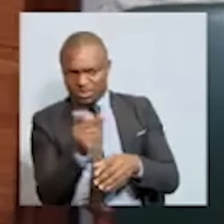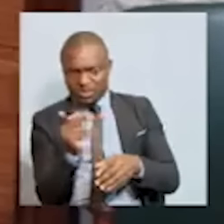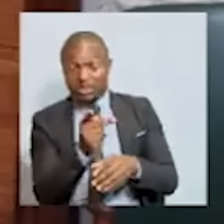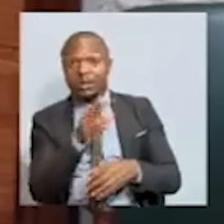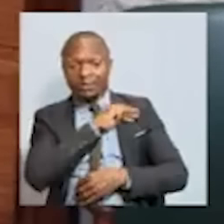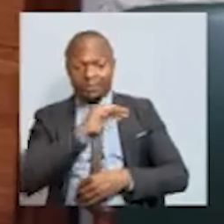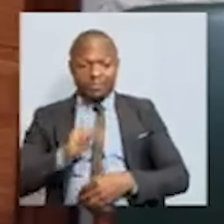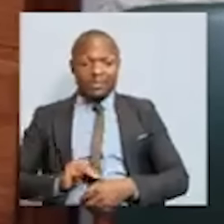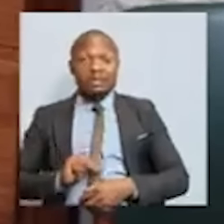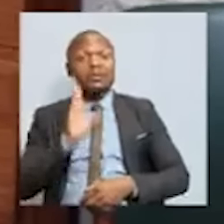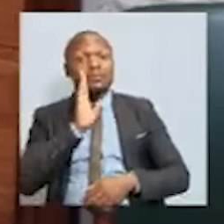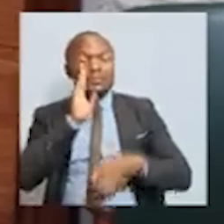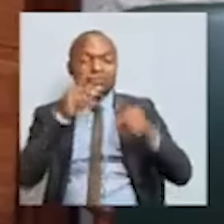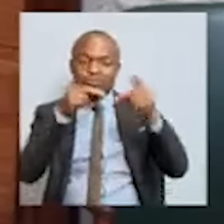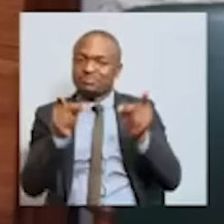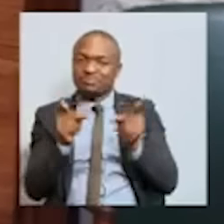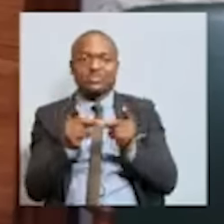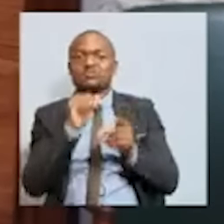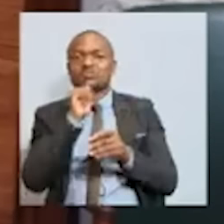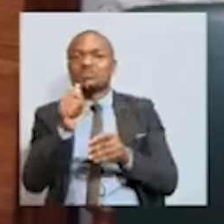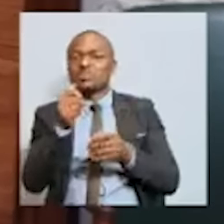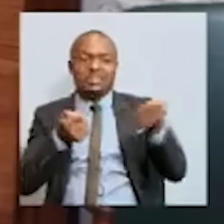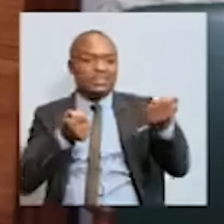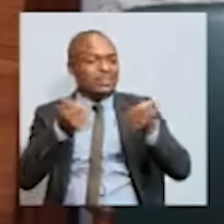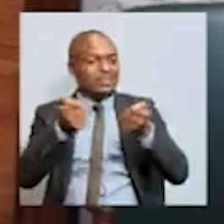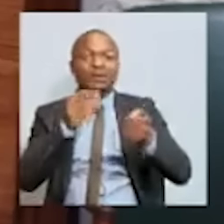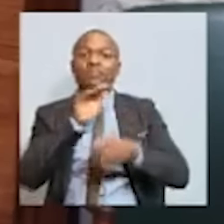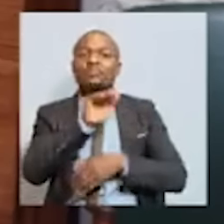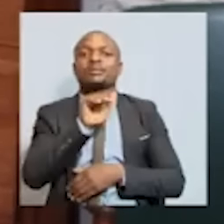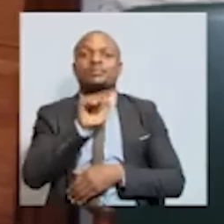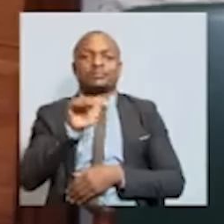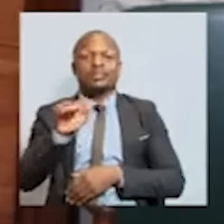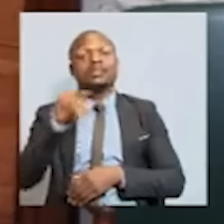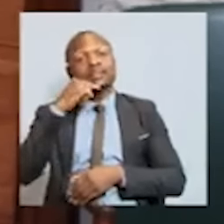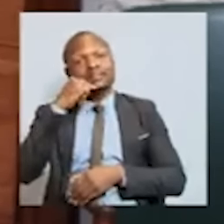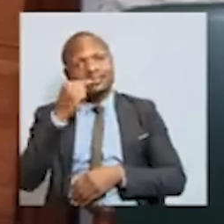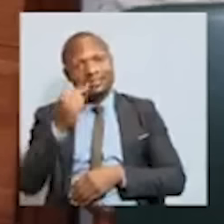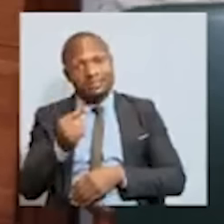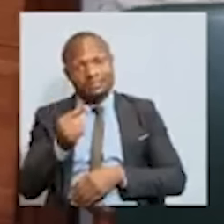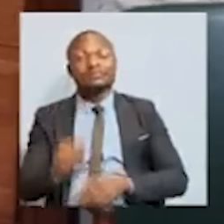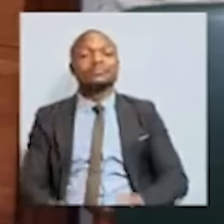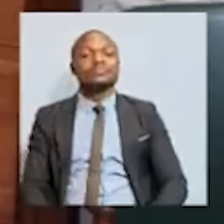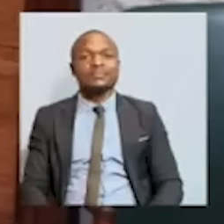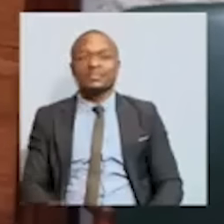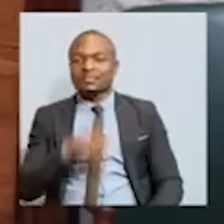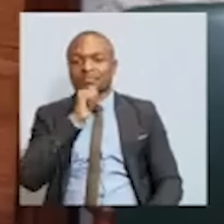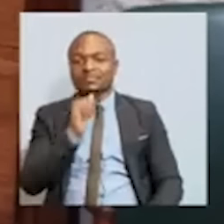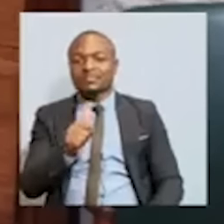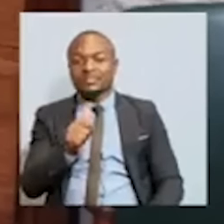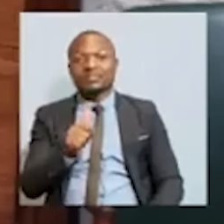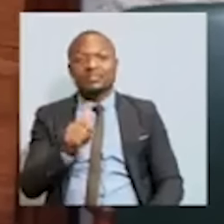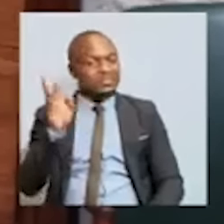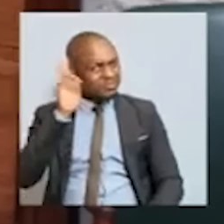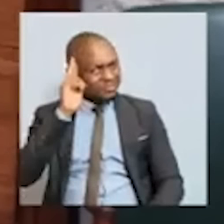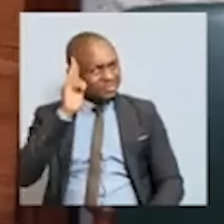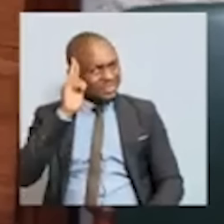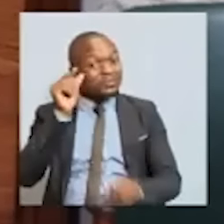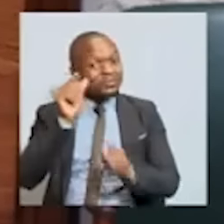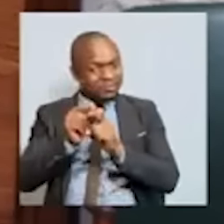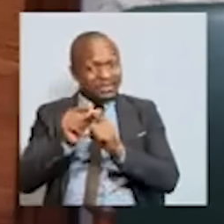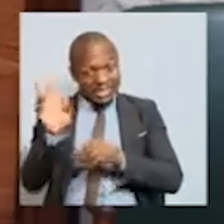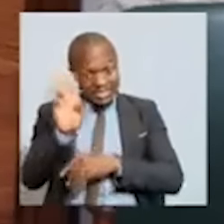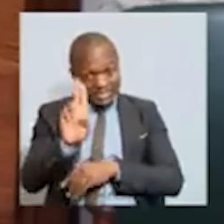the bar and not the car park. He indicated that although he did not recall the exact words